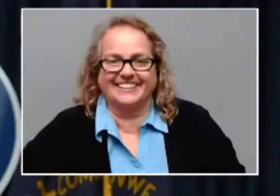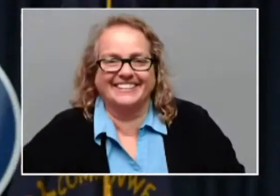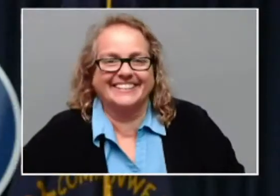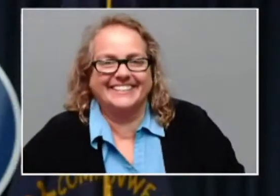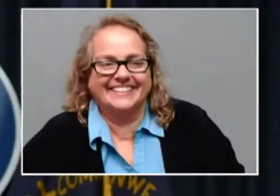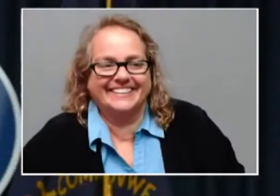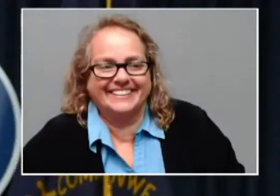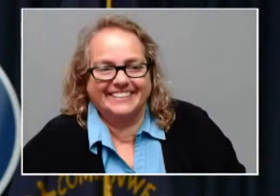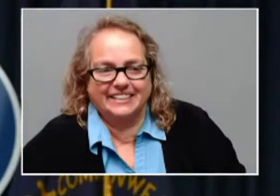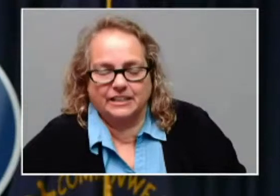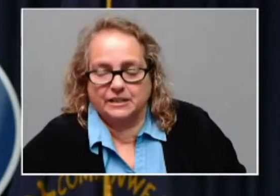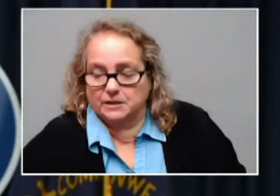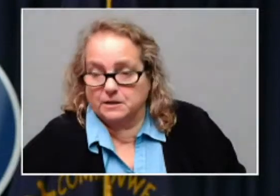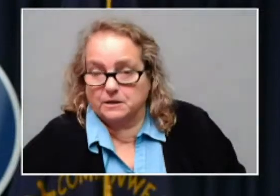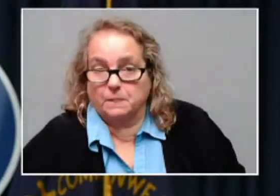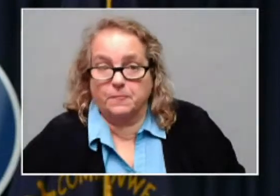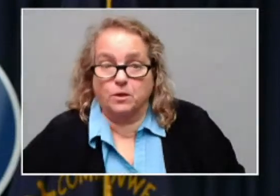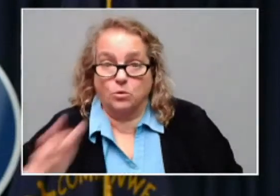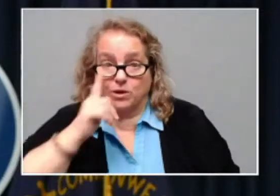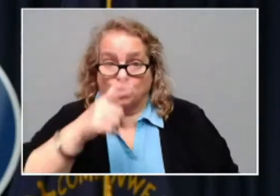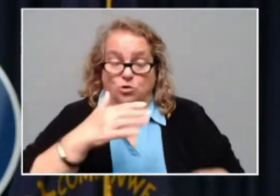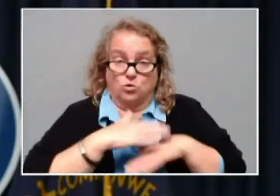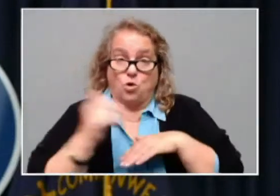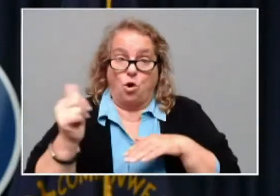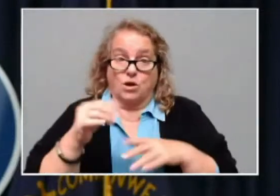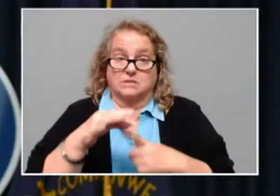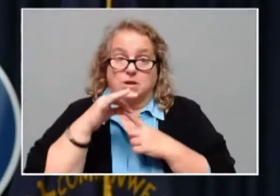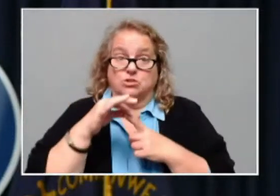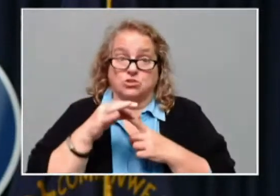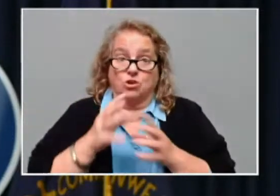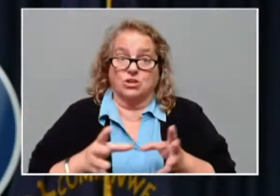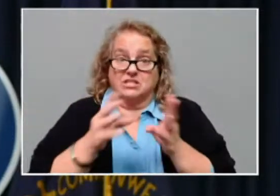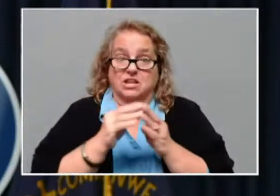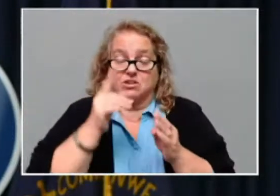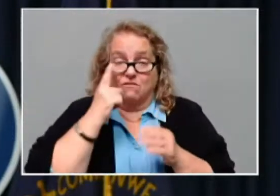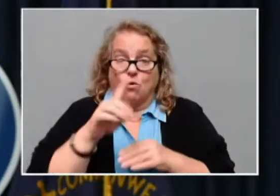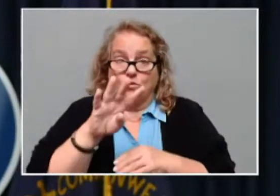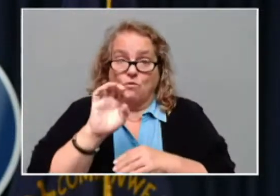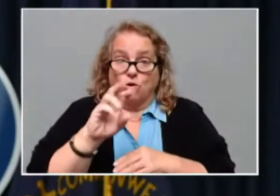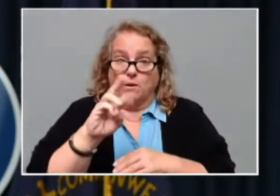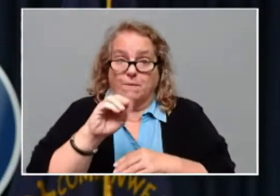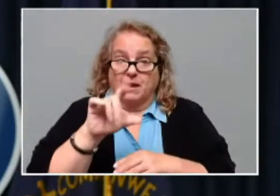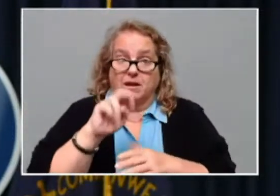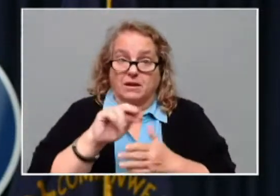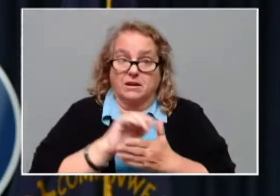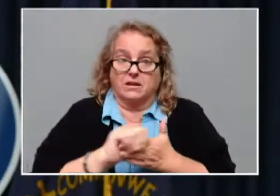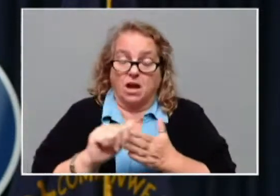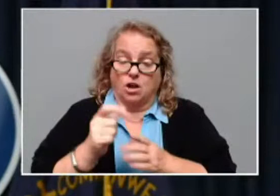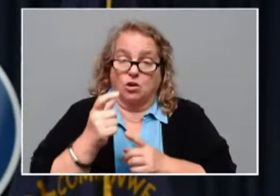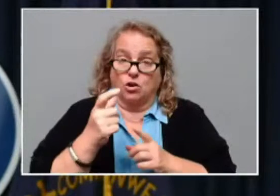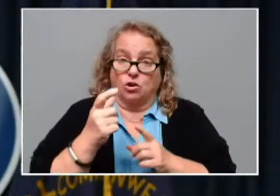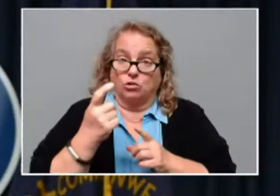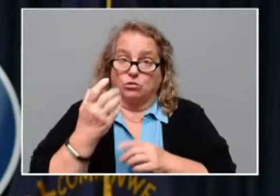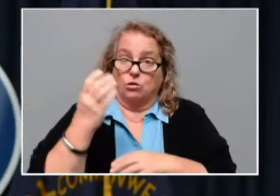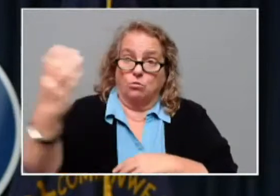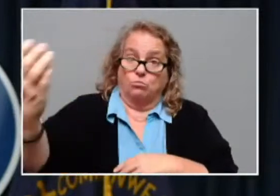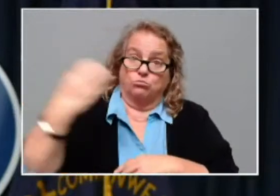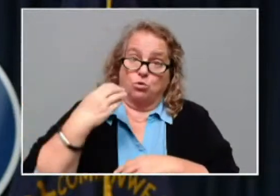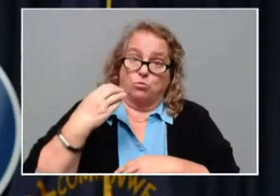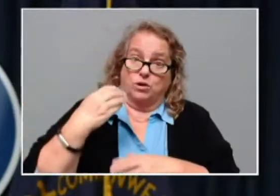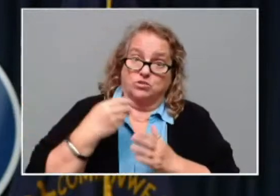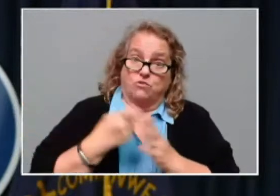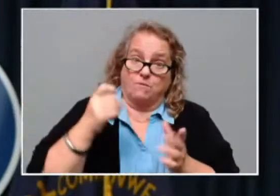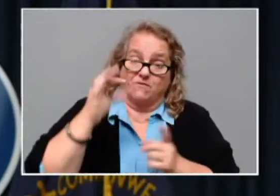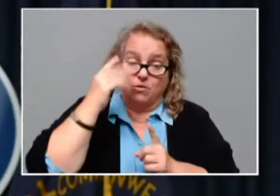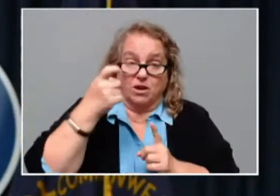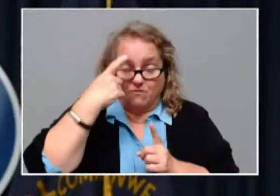for the $400 million ARPA appropriation. Yep. And secondly, have you heard anything new about the